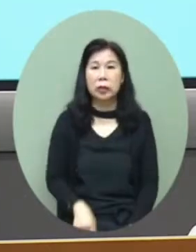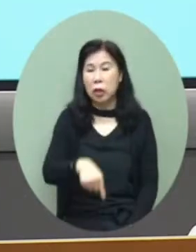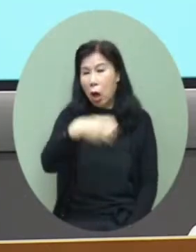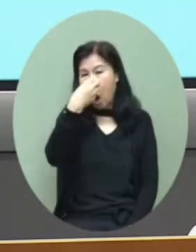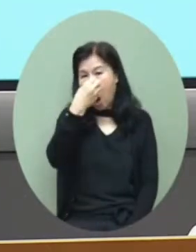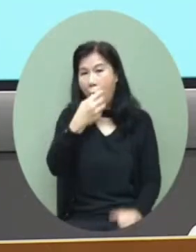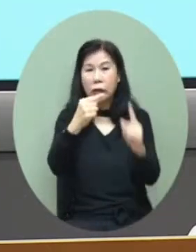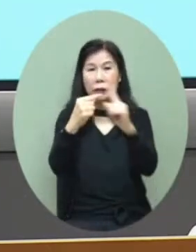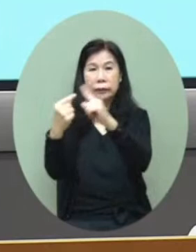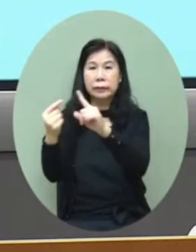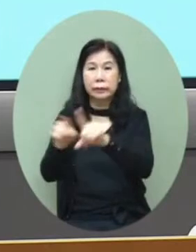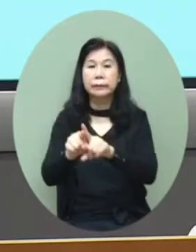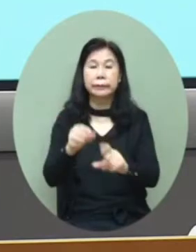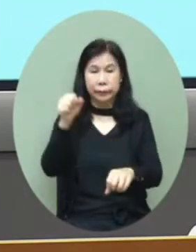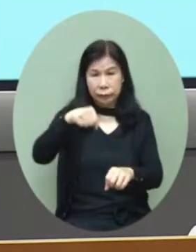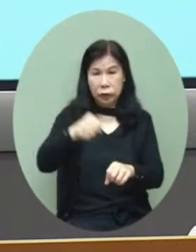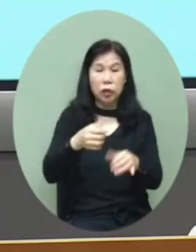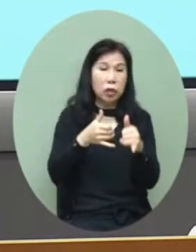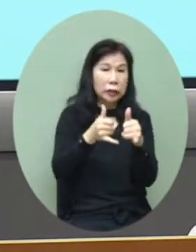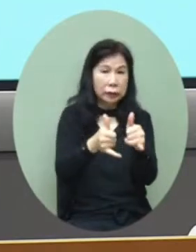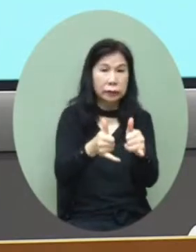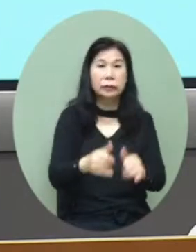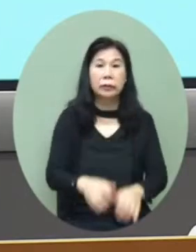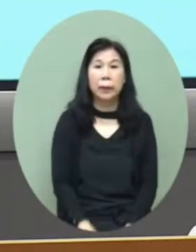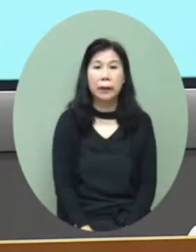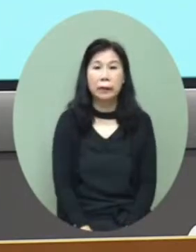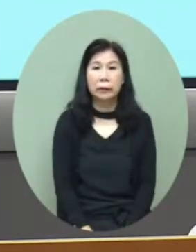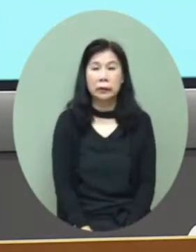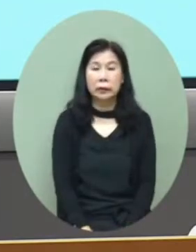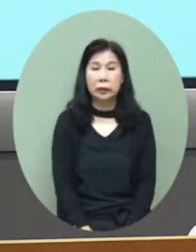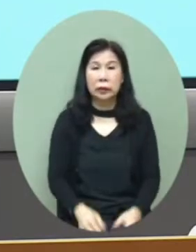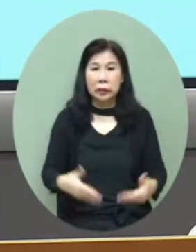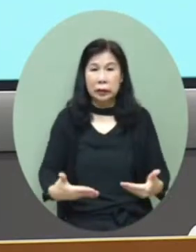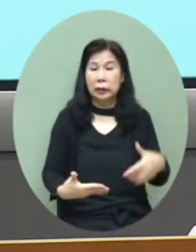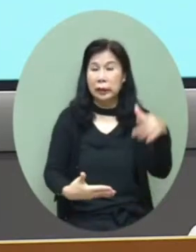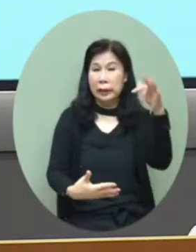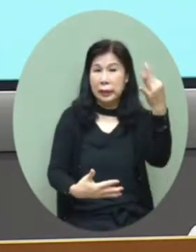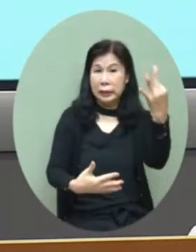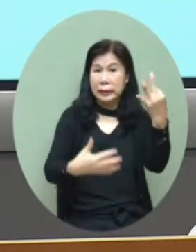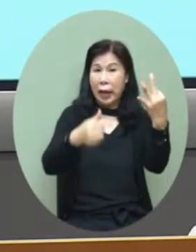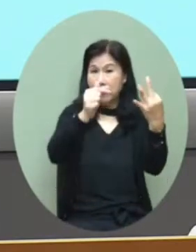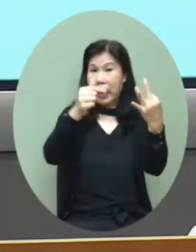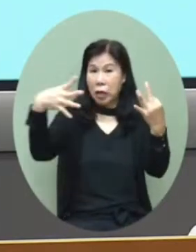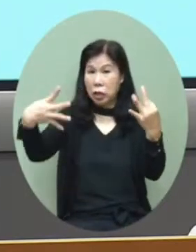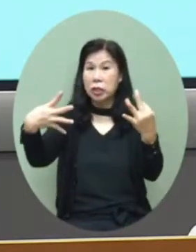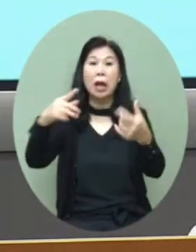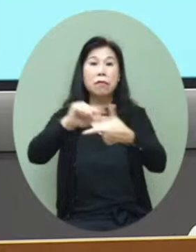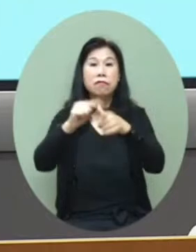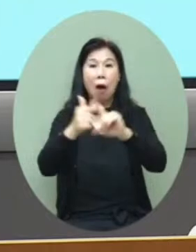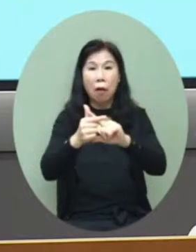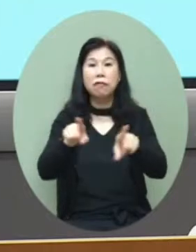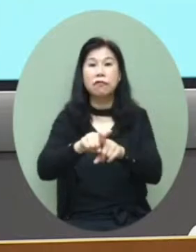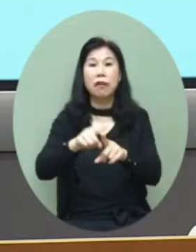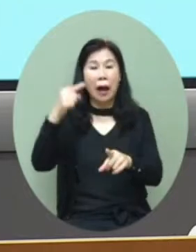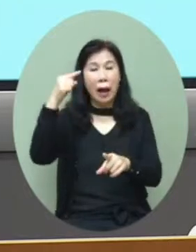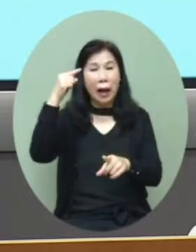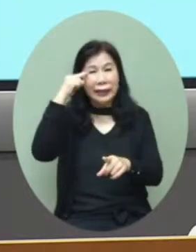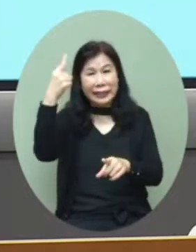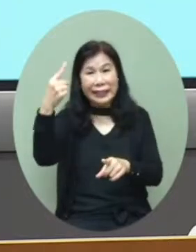I believe that most people are willing to abide by the requirements under the